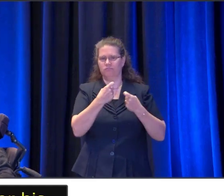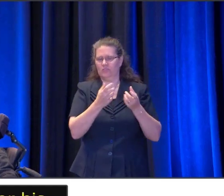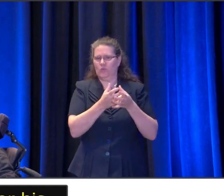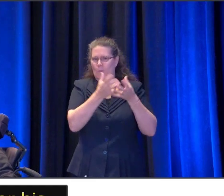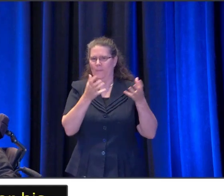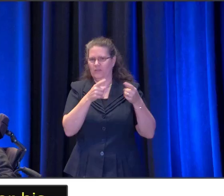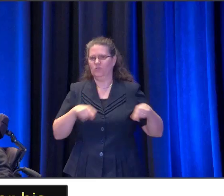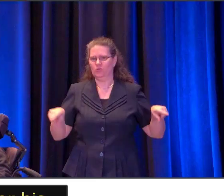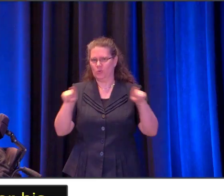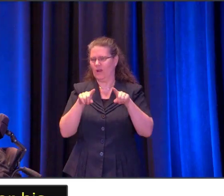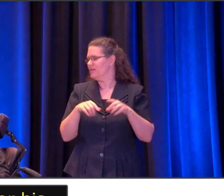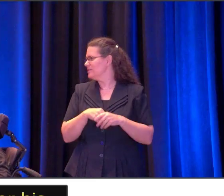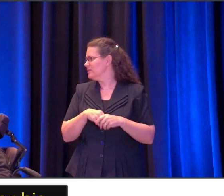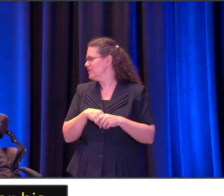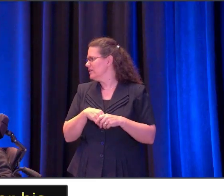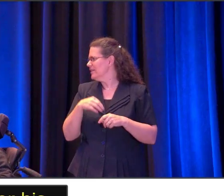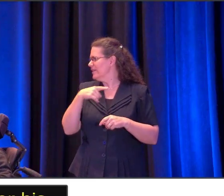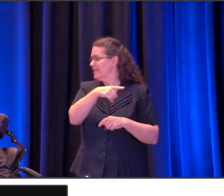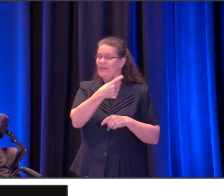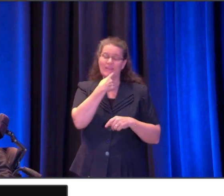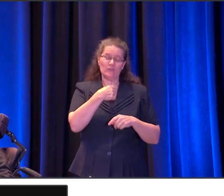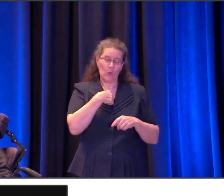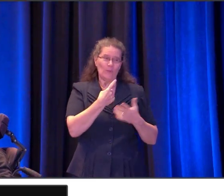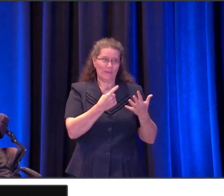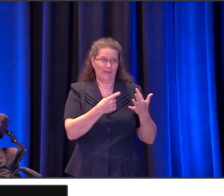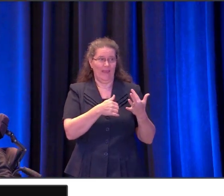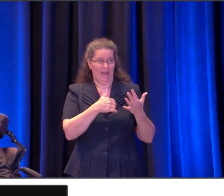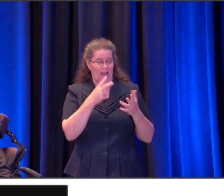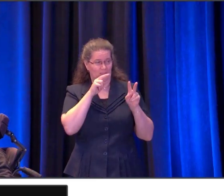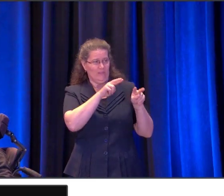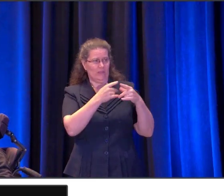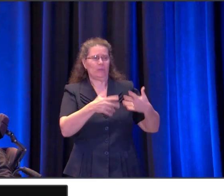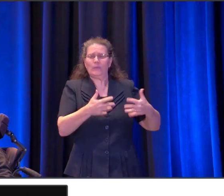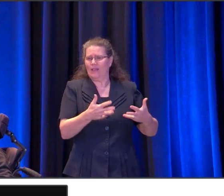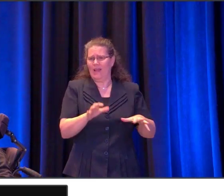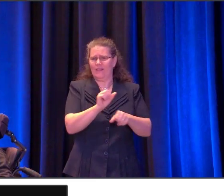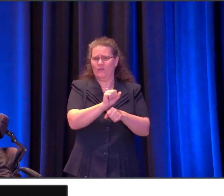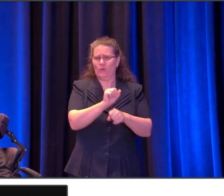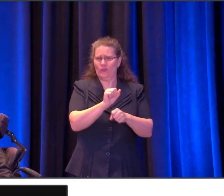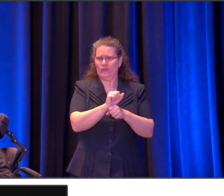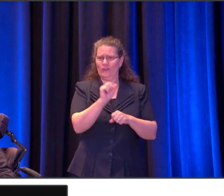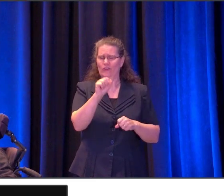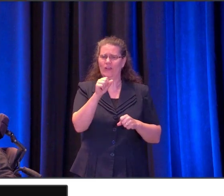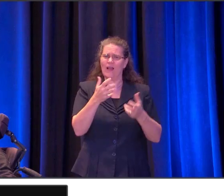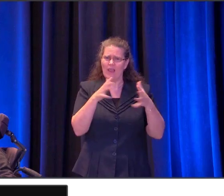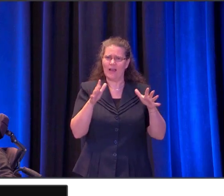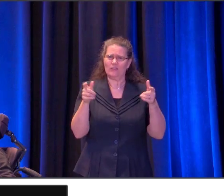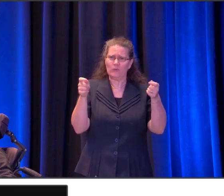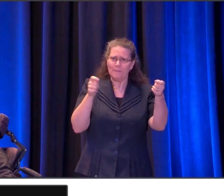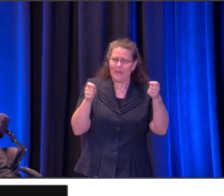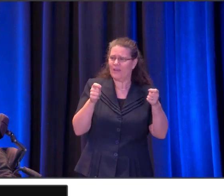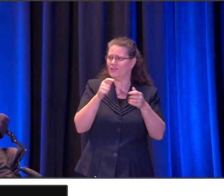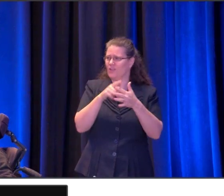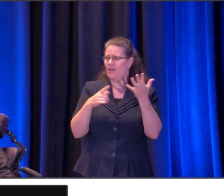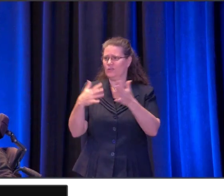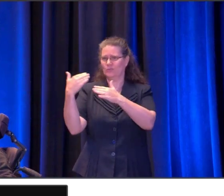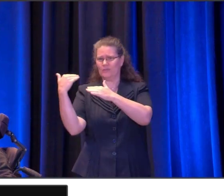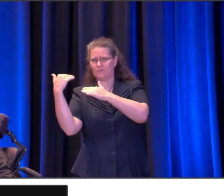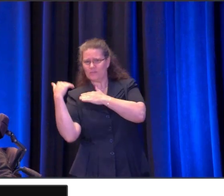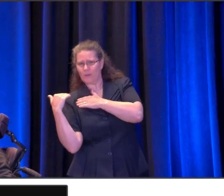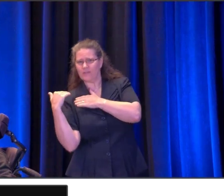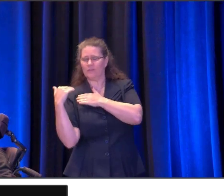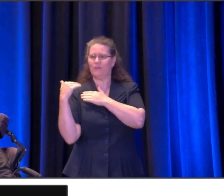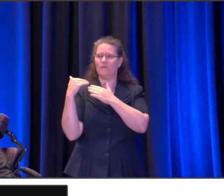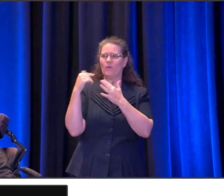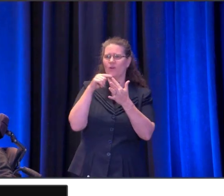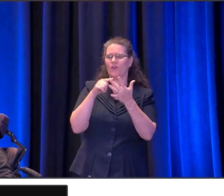It is definitely a lot of work, as he told me, and as I've seen and interacted with. There's a lot to manage, a lot to do, and it